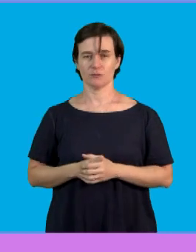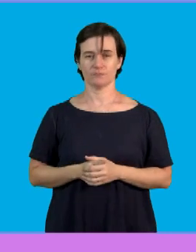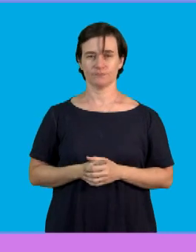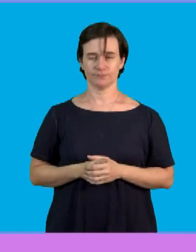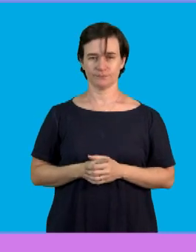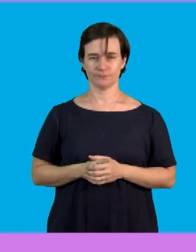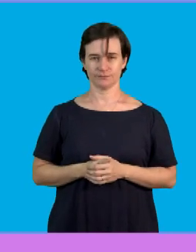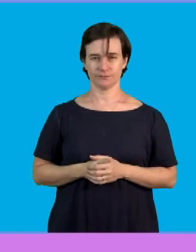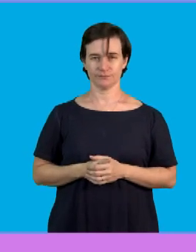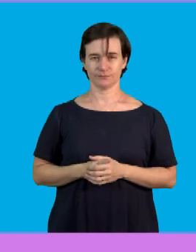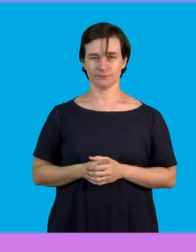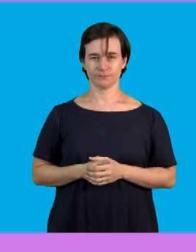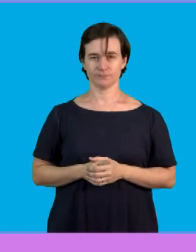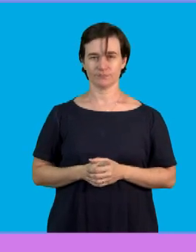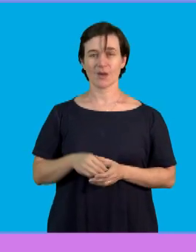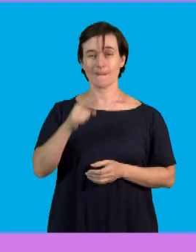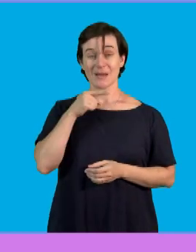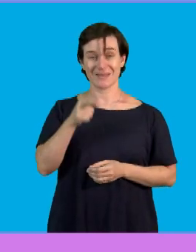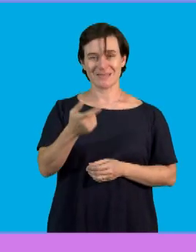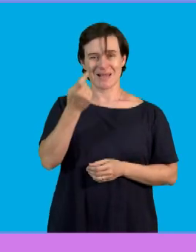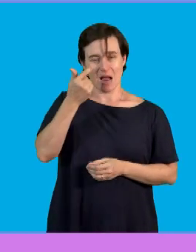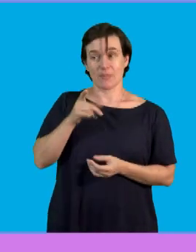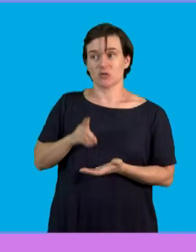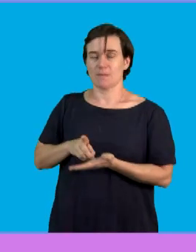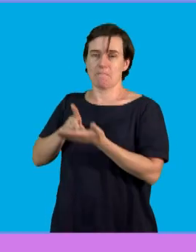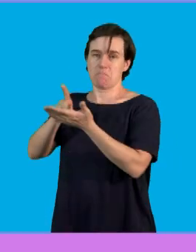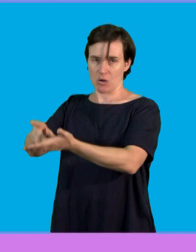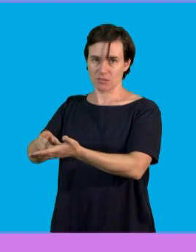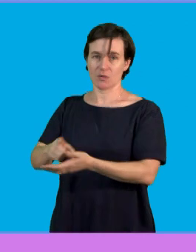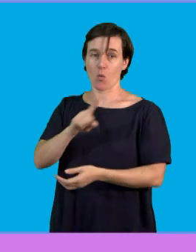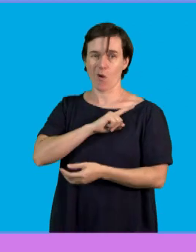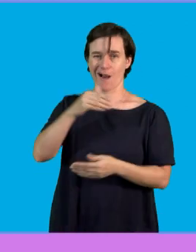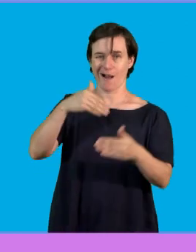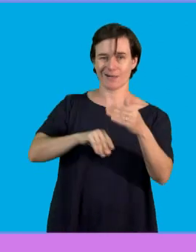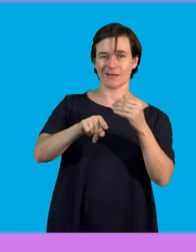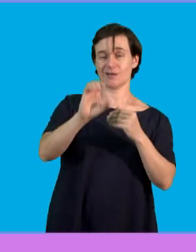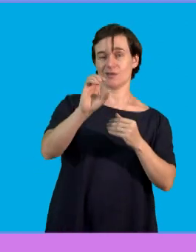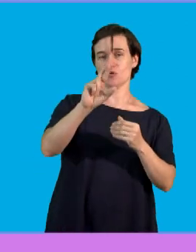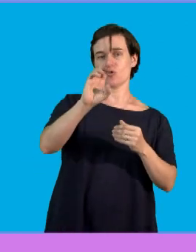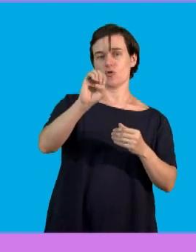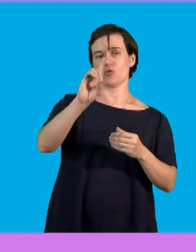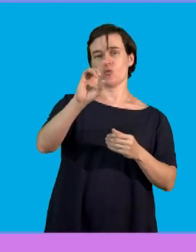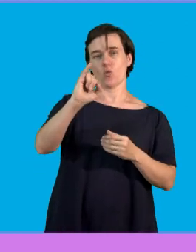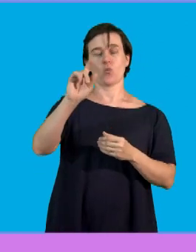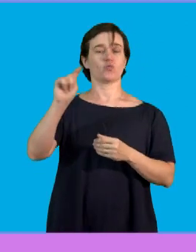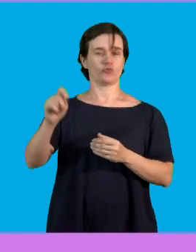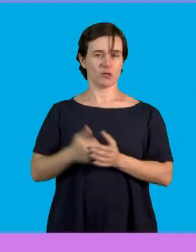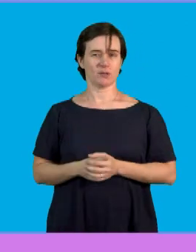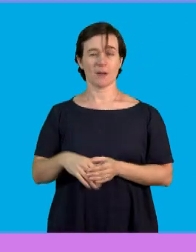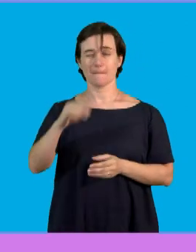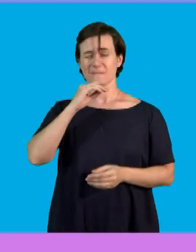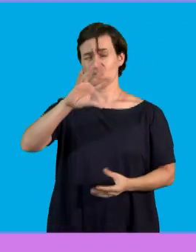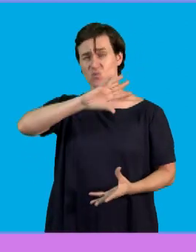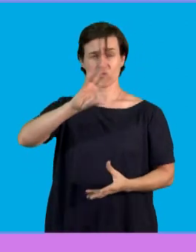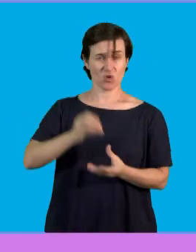191.7 cents. So this is the amount that has been deposited into this account. So we are going to have a total